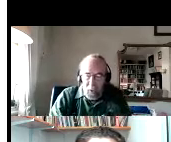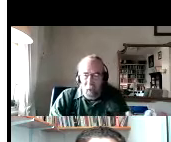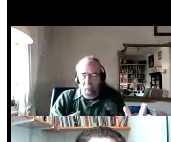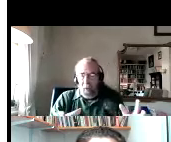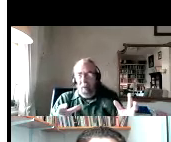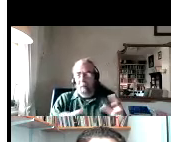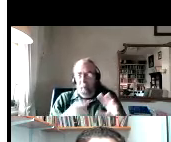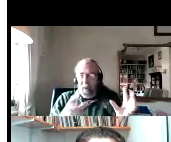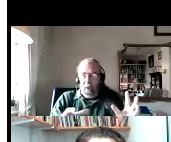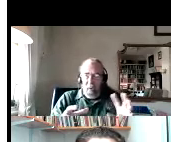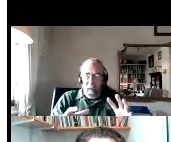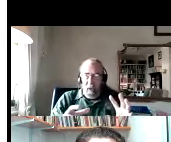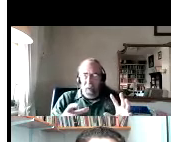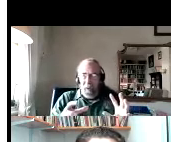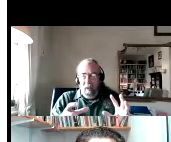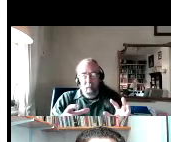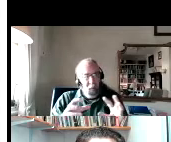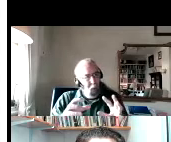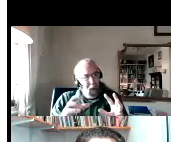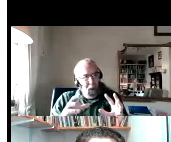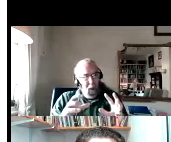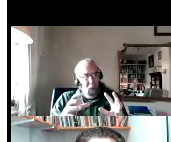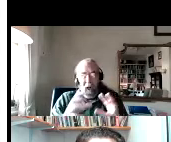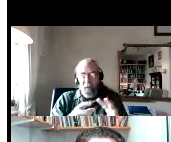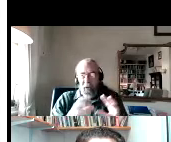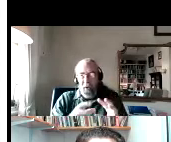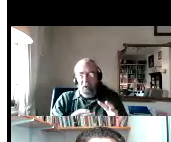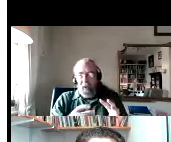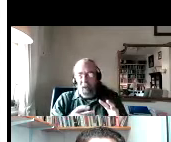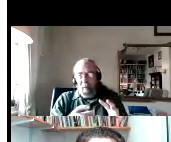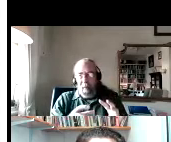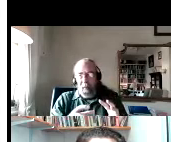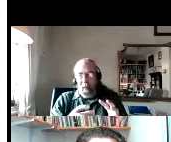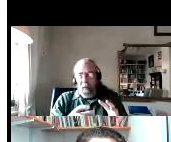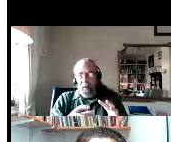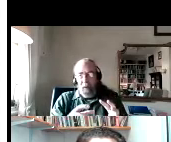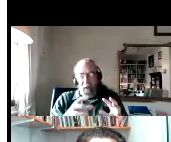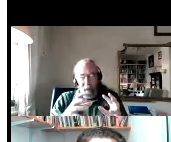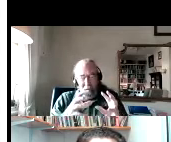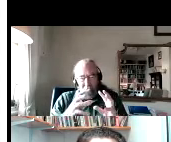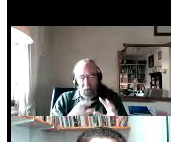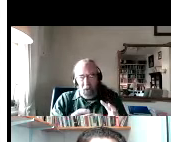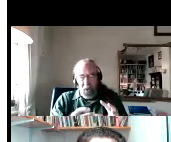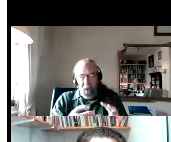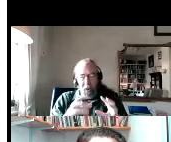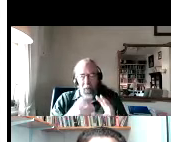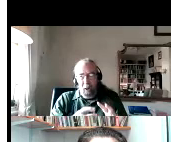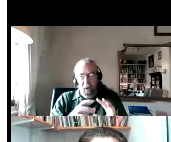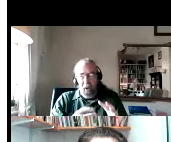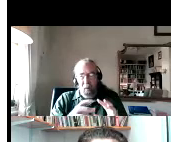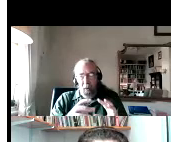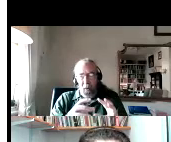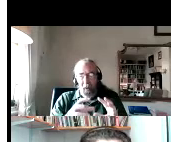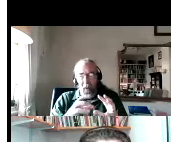it's irrelevant. Well, we disagree about this, but we have to do this together. So let's make a decision that's